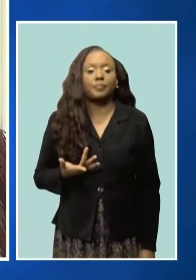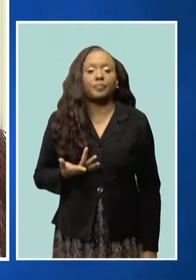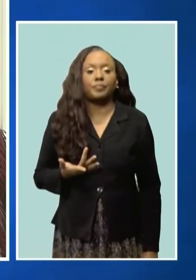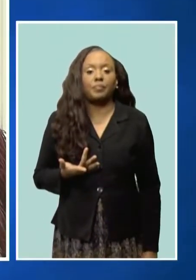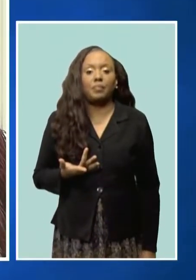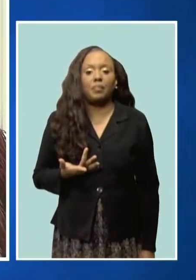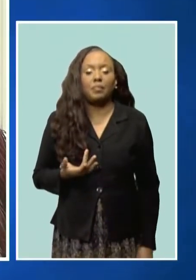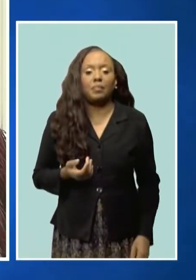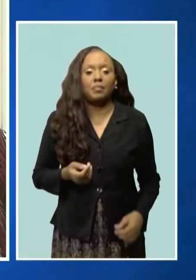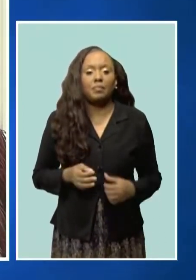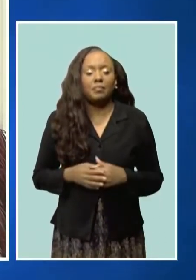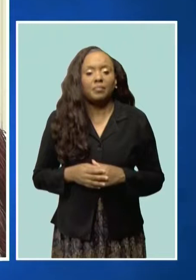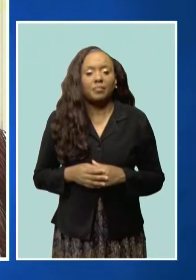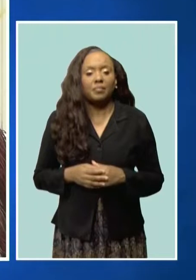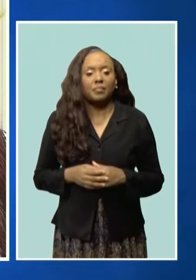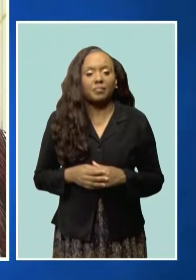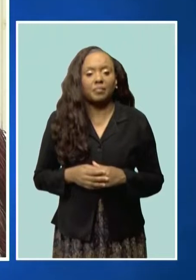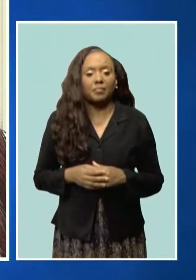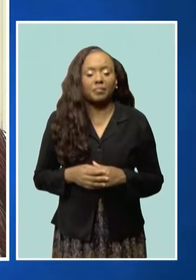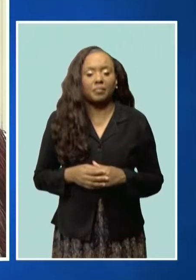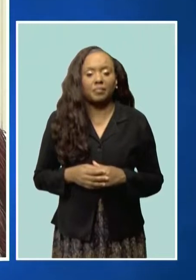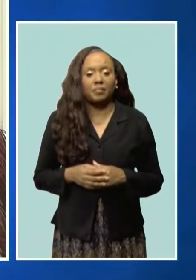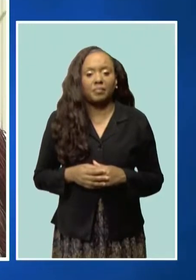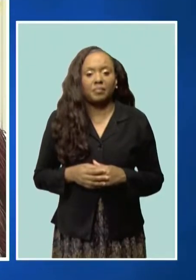Because there was no